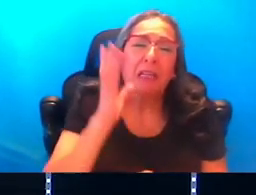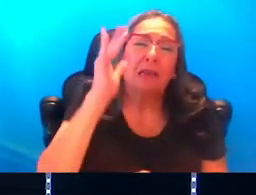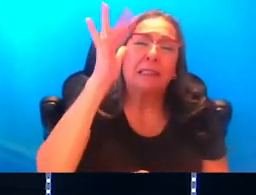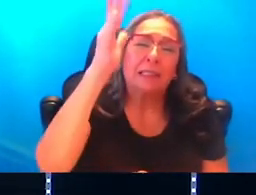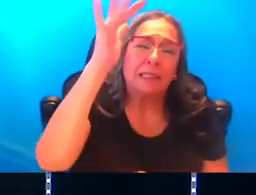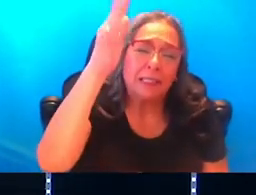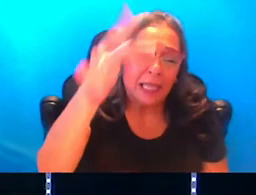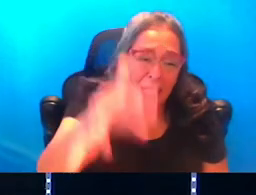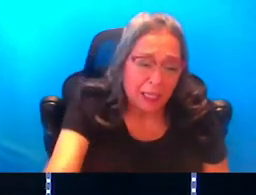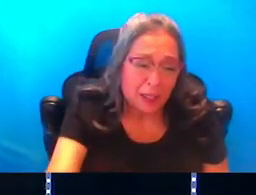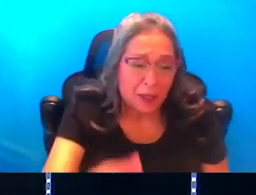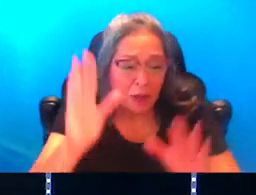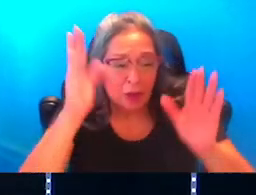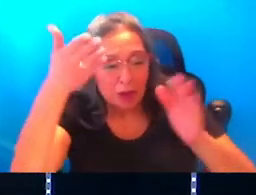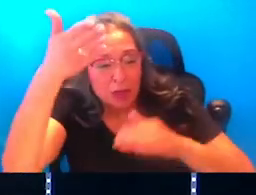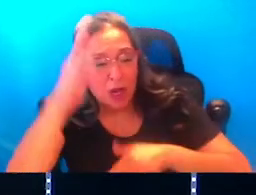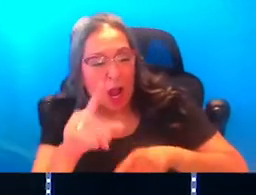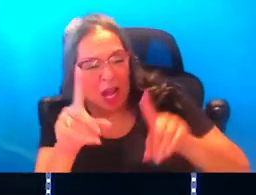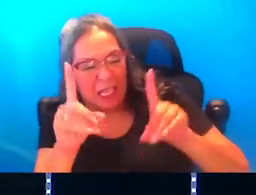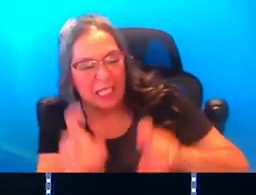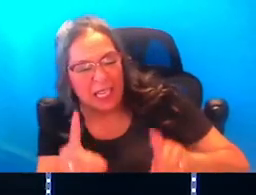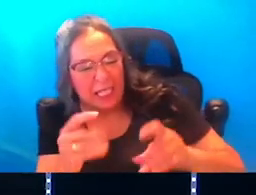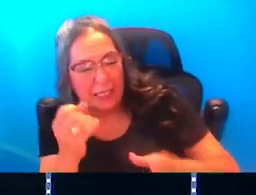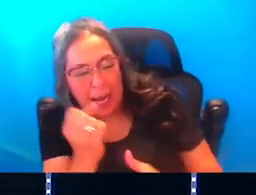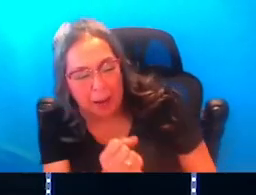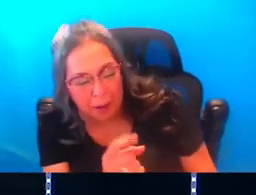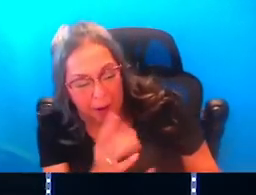Sometime later, God had come to